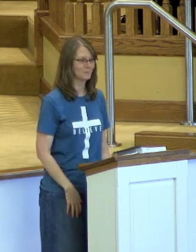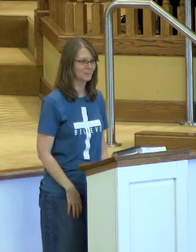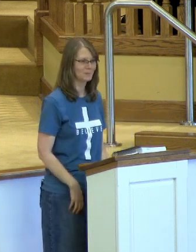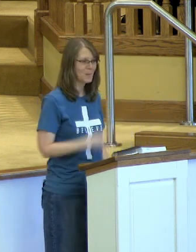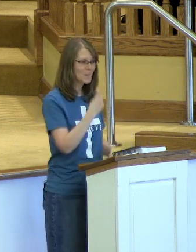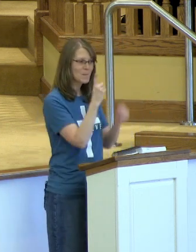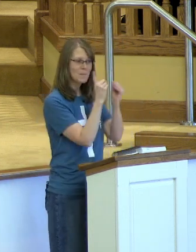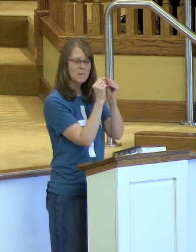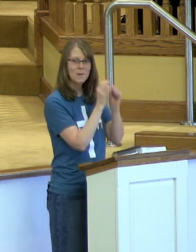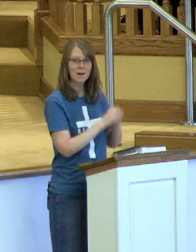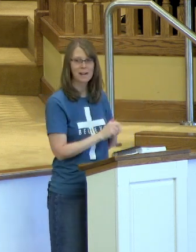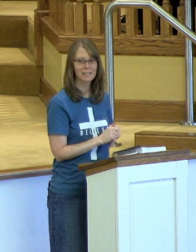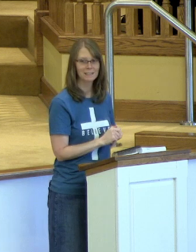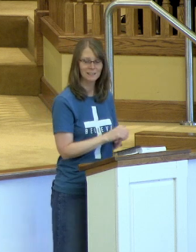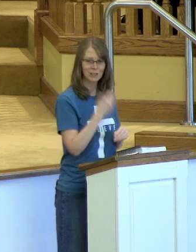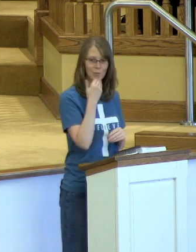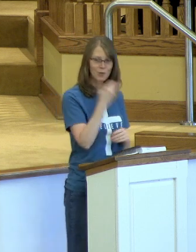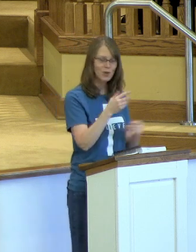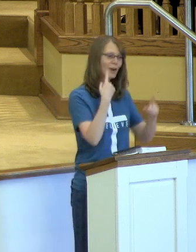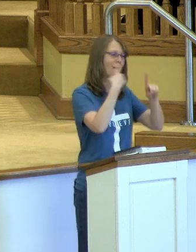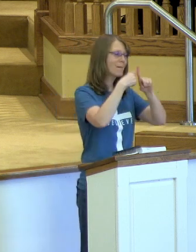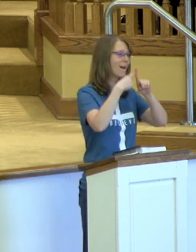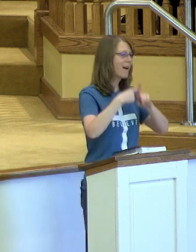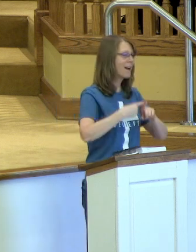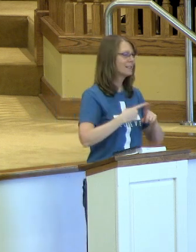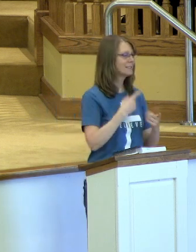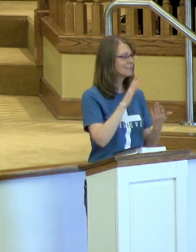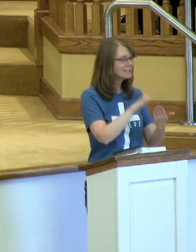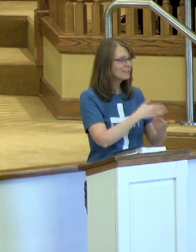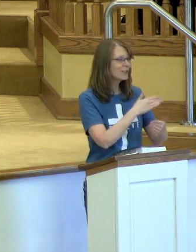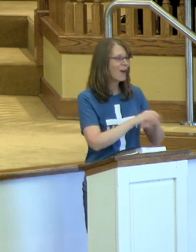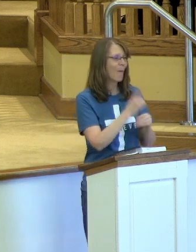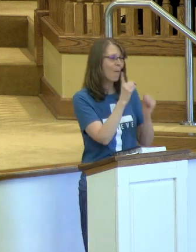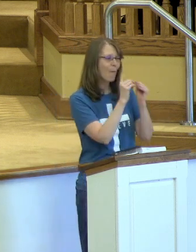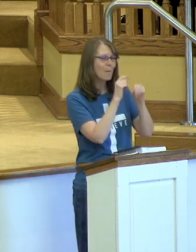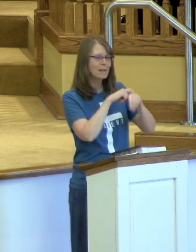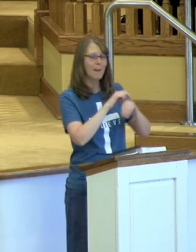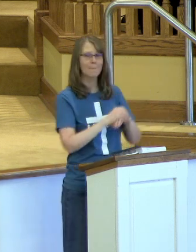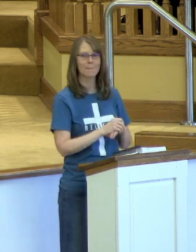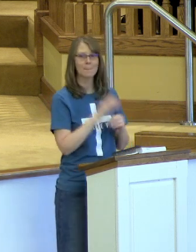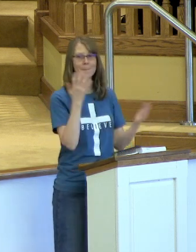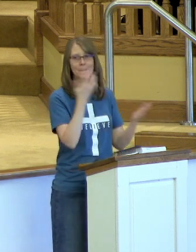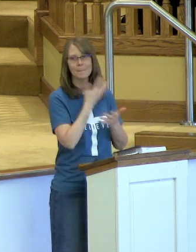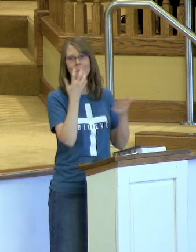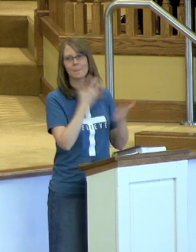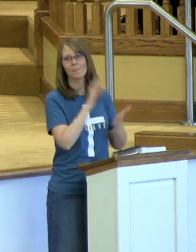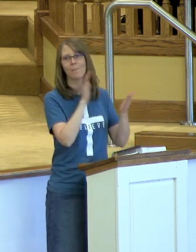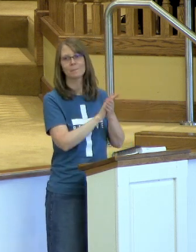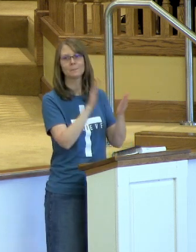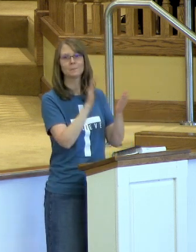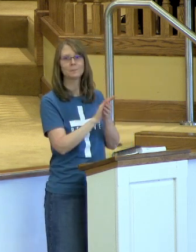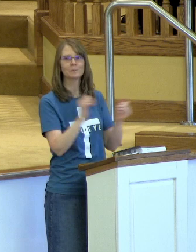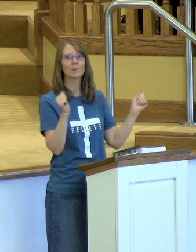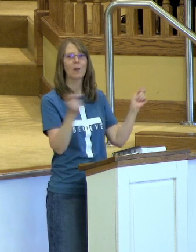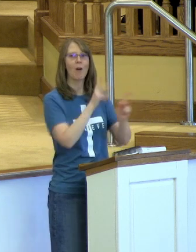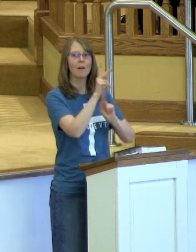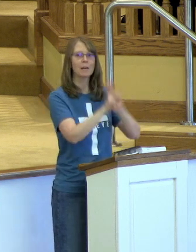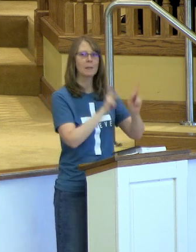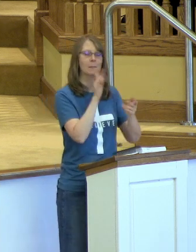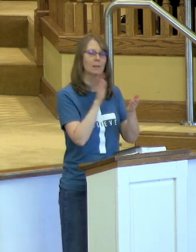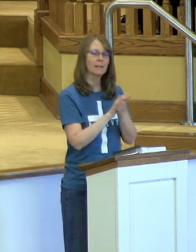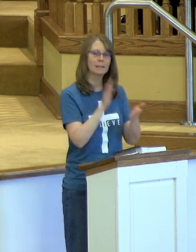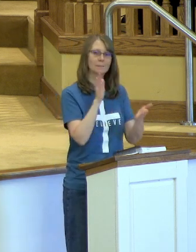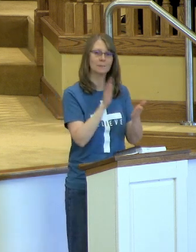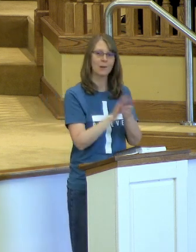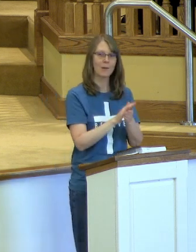Let's sing that one more time. That one's a good positive one. Gets our blood flowing tonight. So let's sing it one more time. Here we go. No, clap your hands. All you